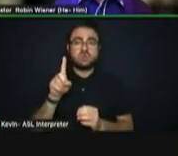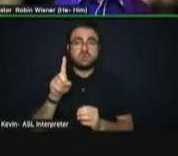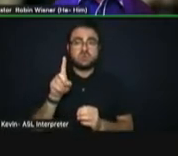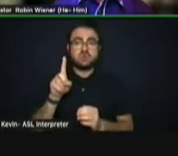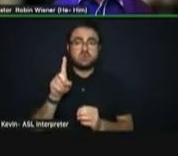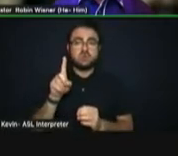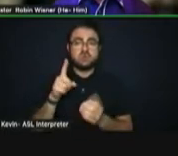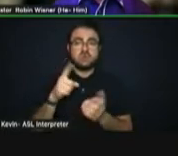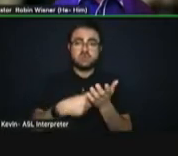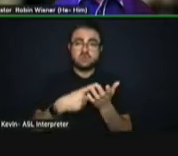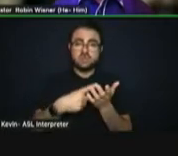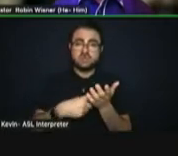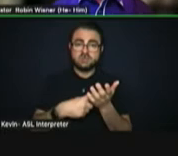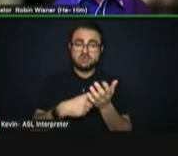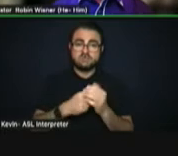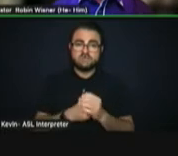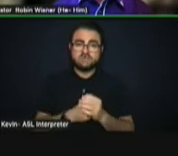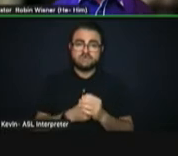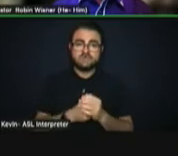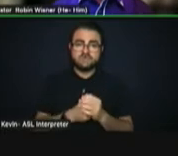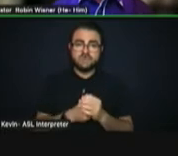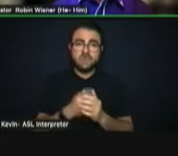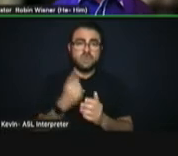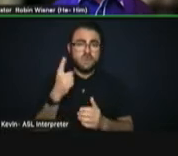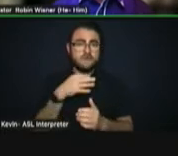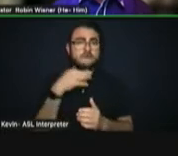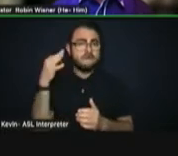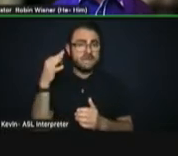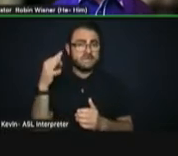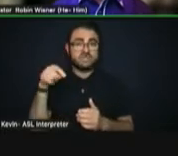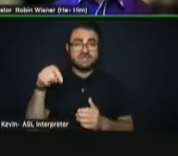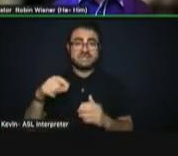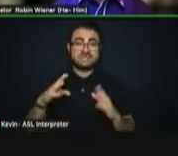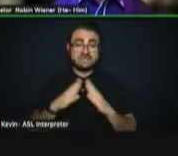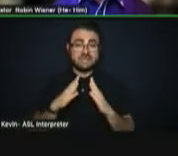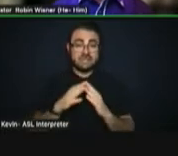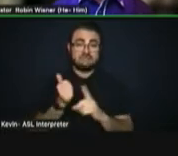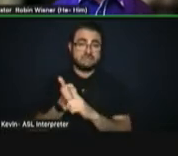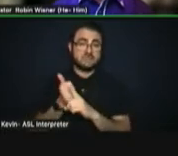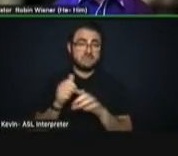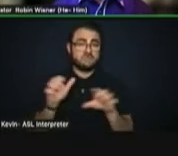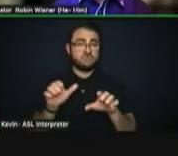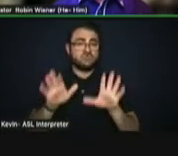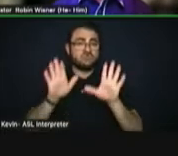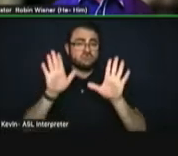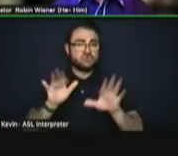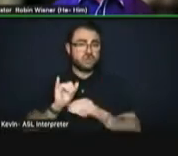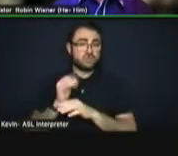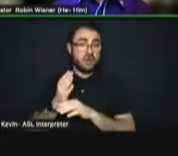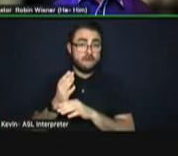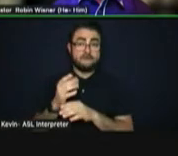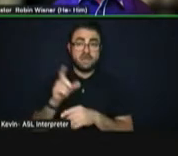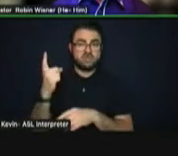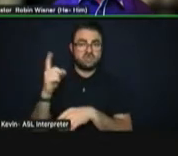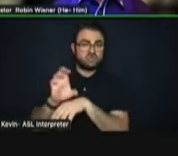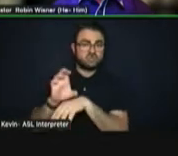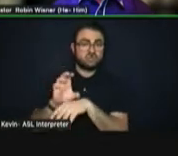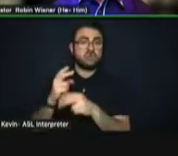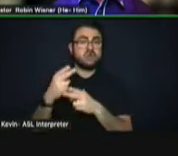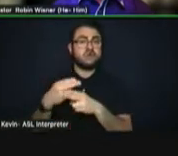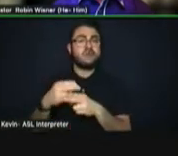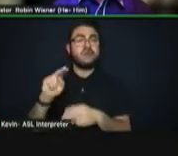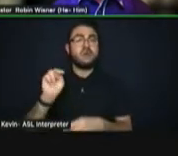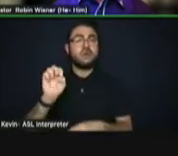one of our pastors in the city who has been doing a great job here at one of the churches, New Hope, who was suddenly